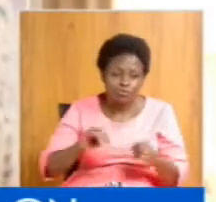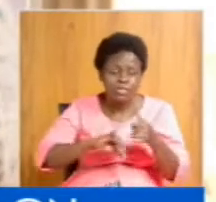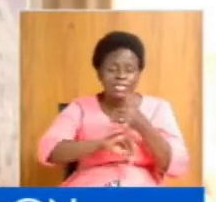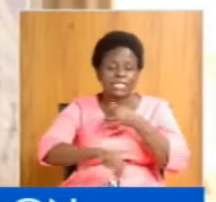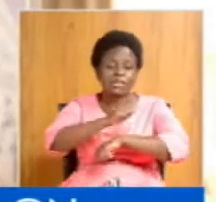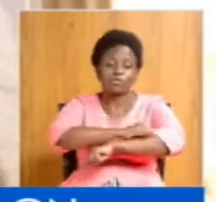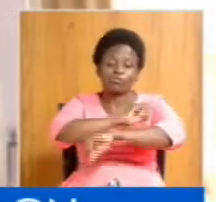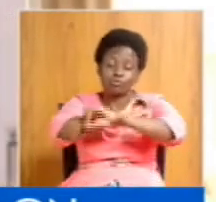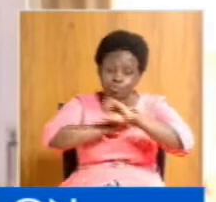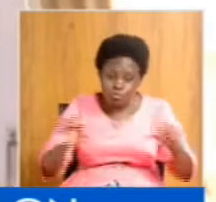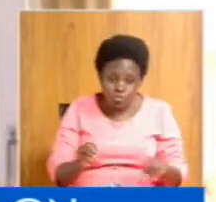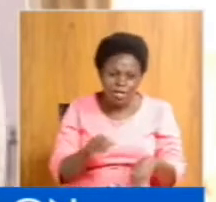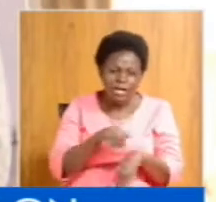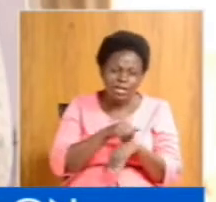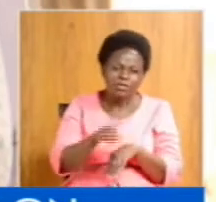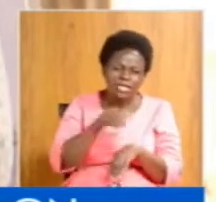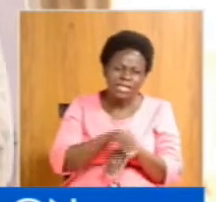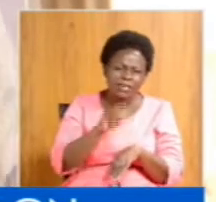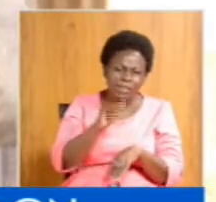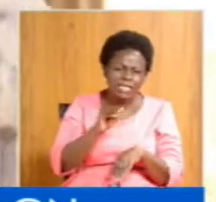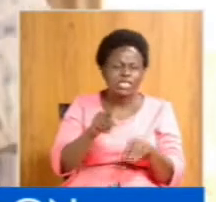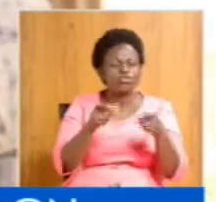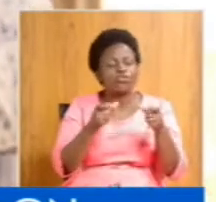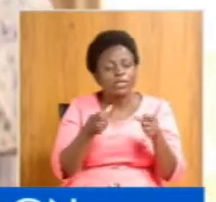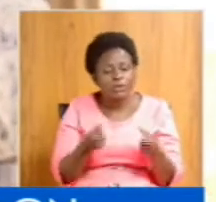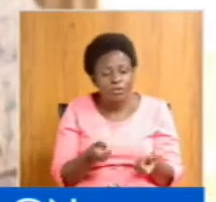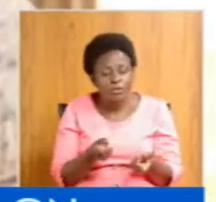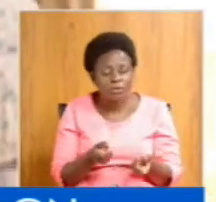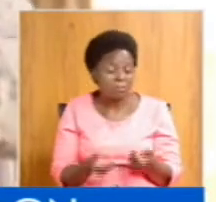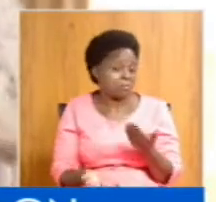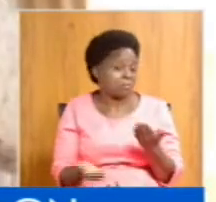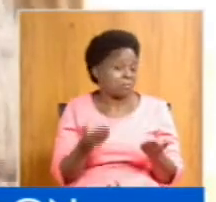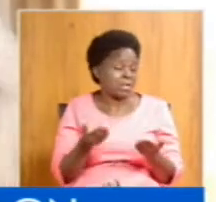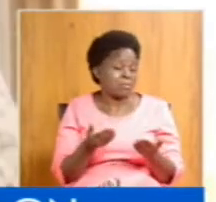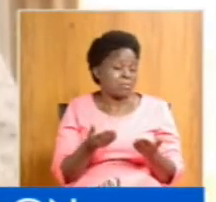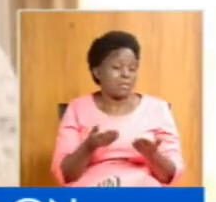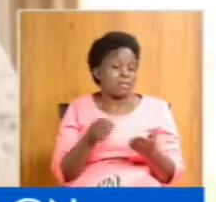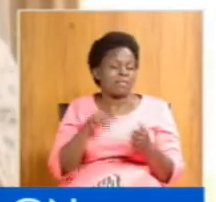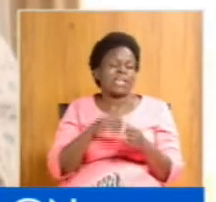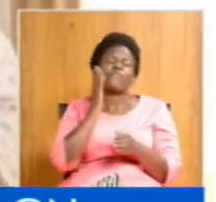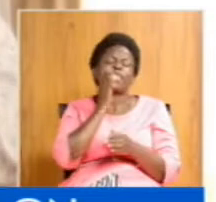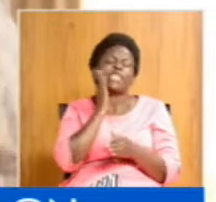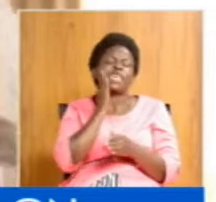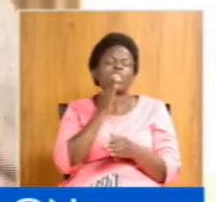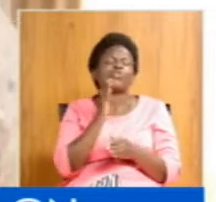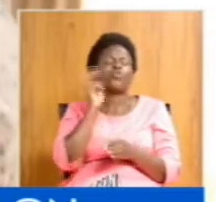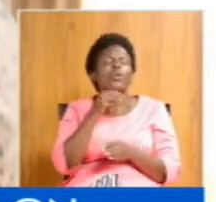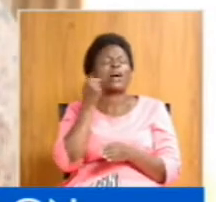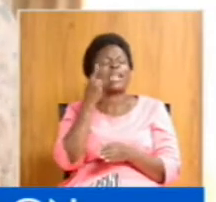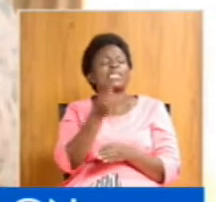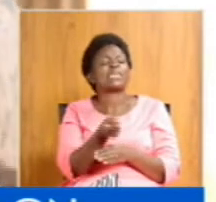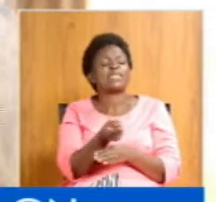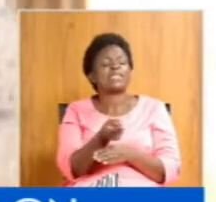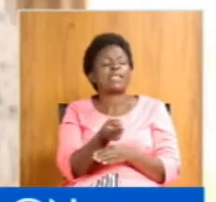secondary school, and you are sending messages on radio. Let us assume that even in English, who will understand